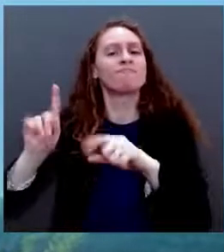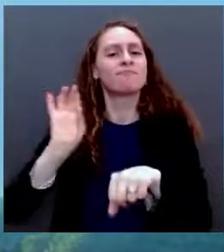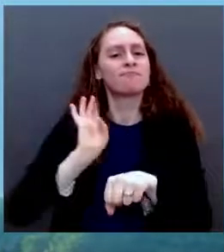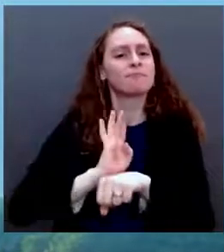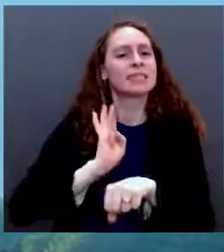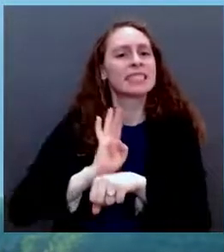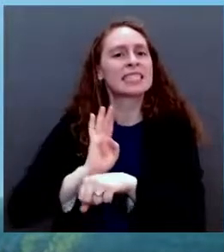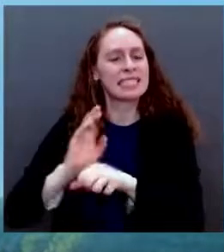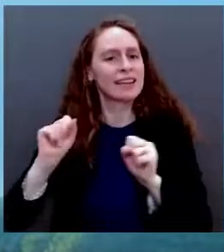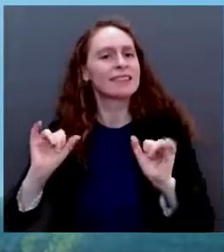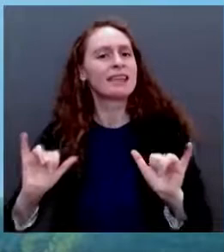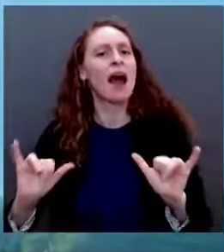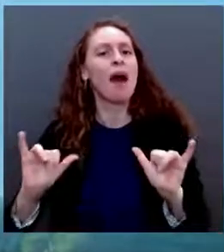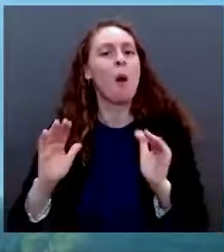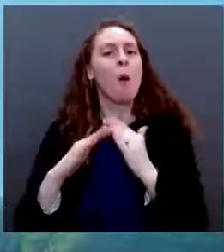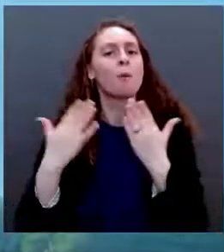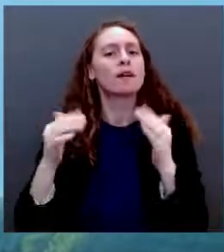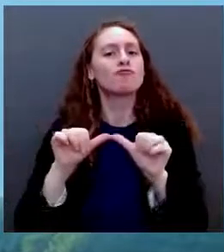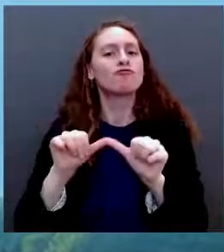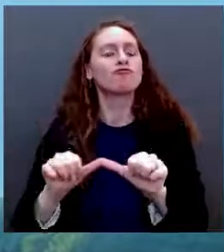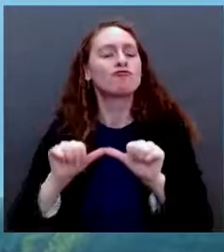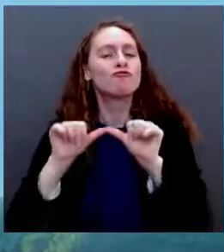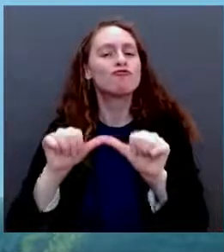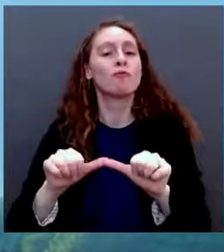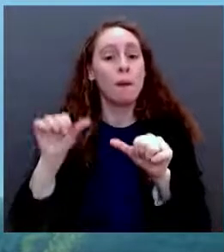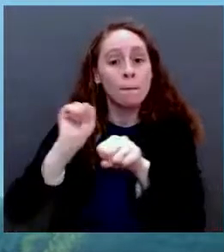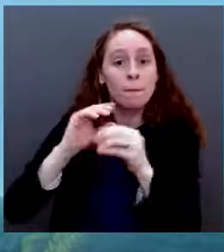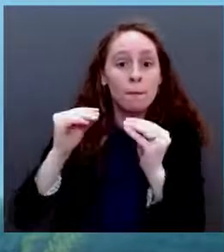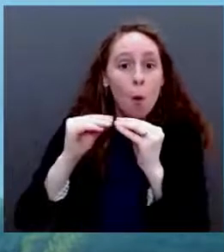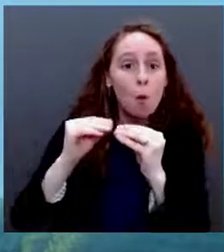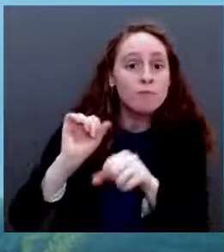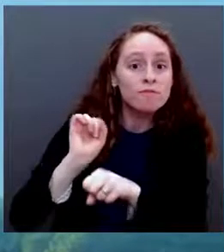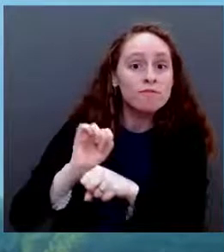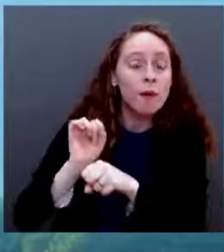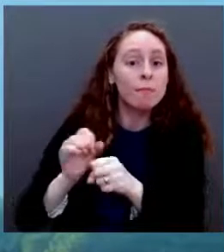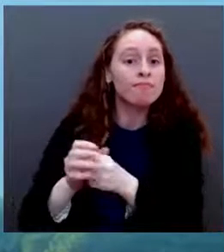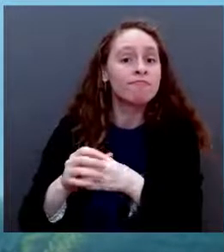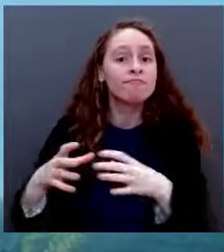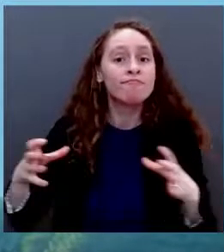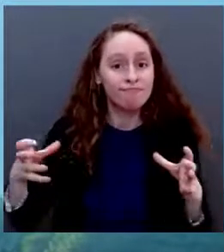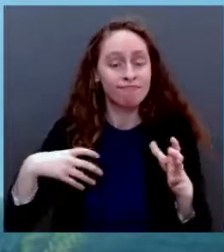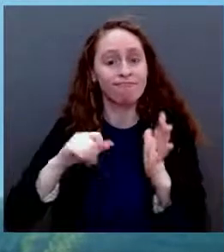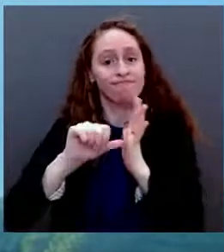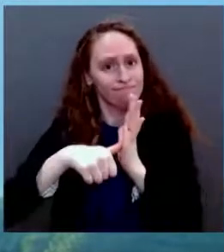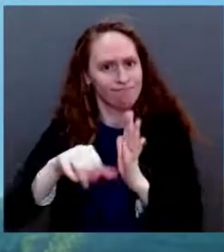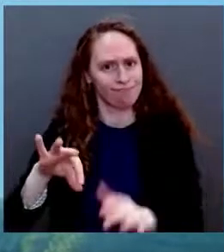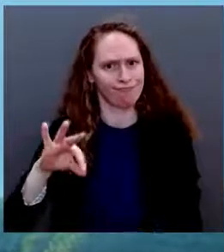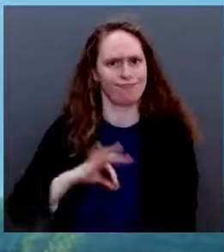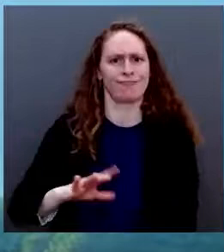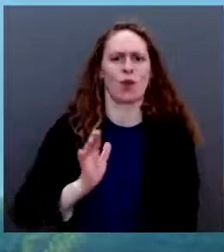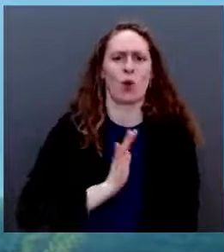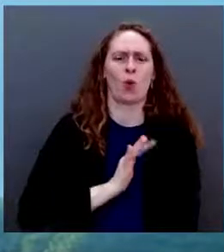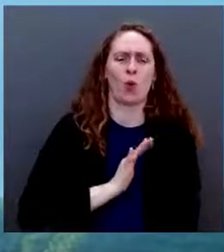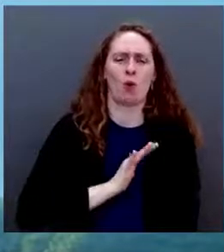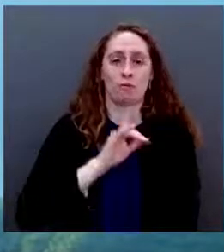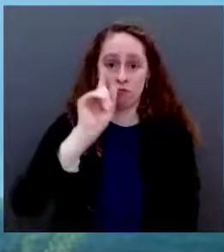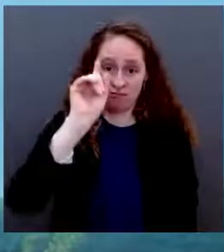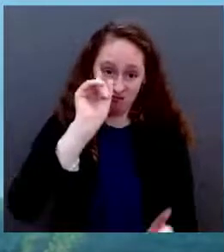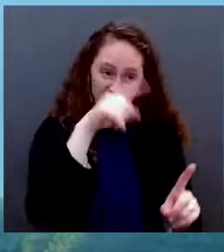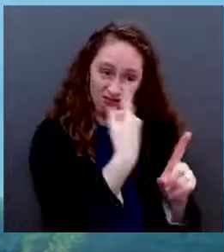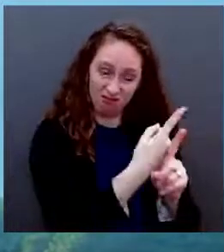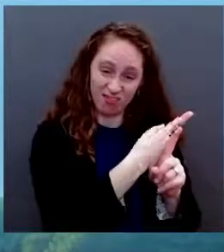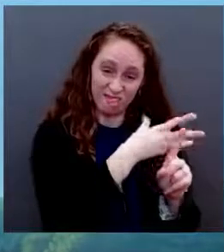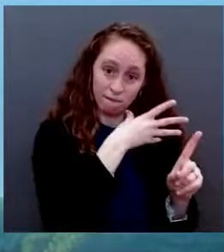just farmers who are going to benefit from this. It's also rural folks looking for a decent job. And if we do this right, with workforce